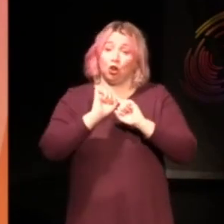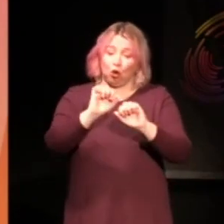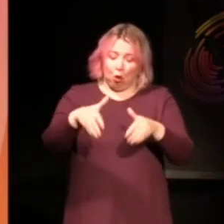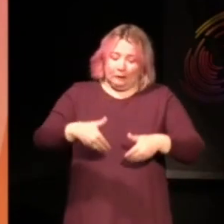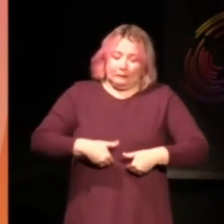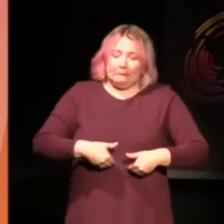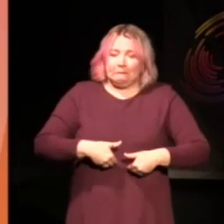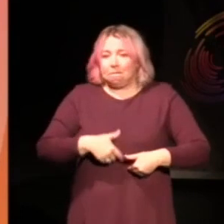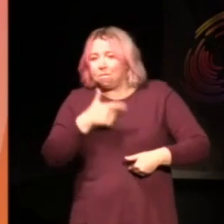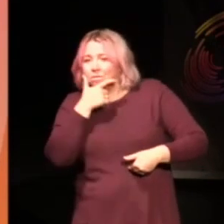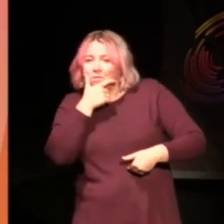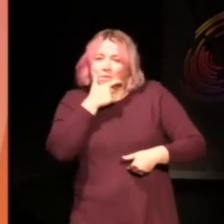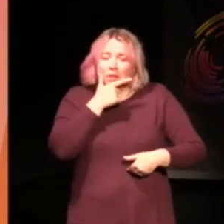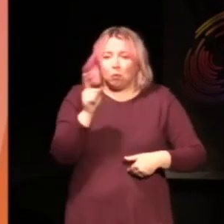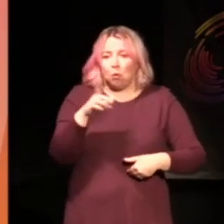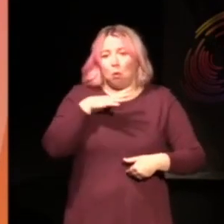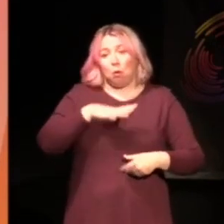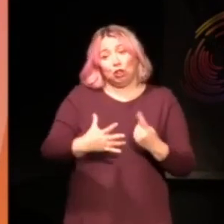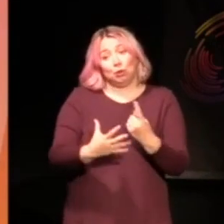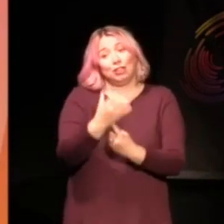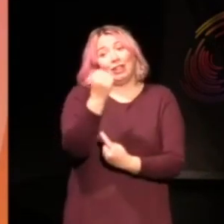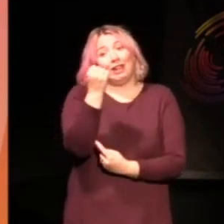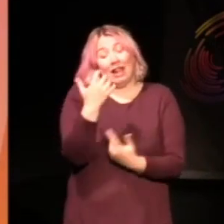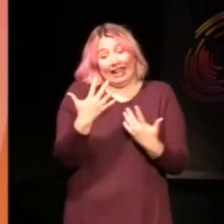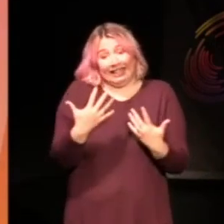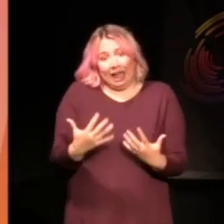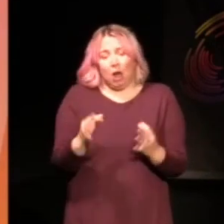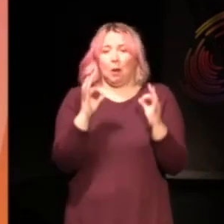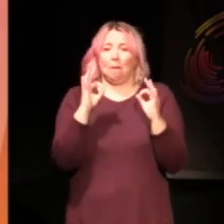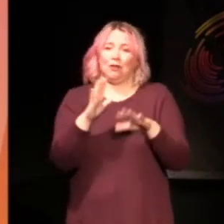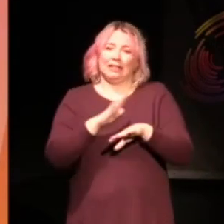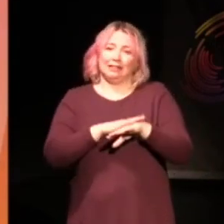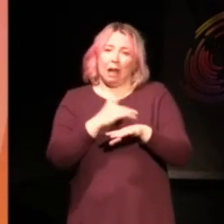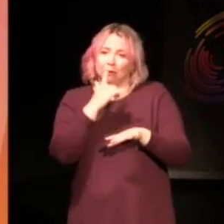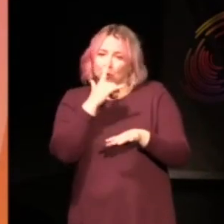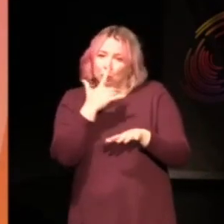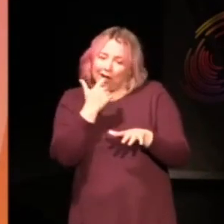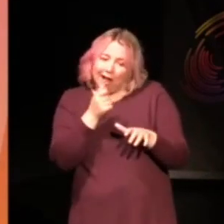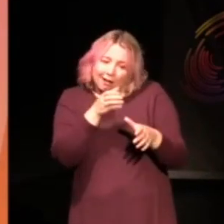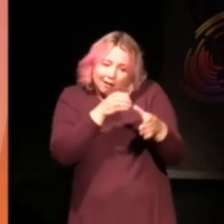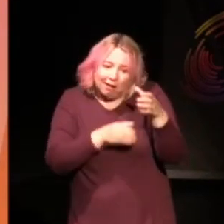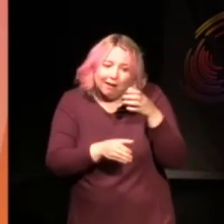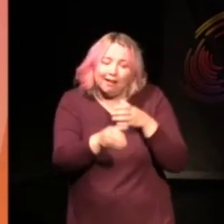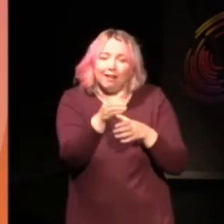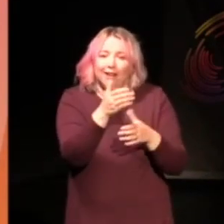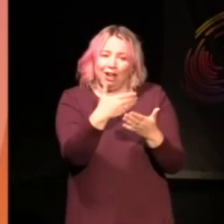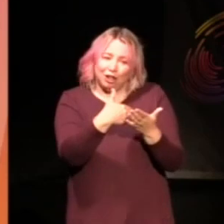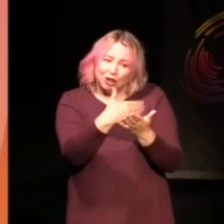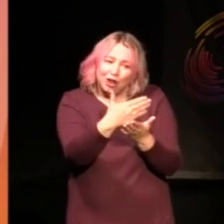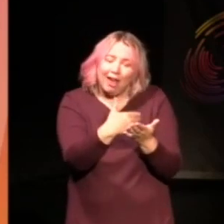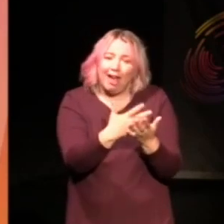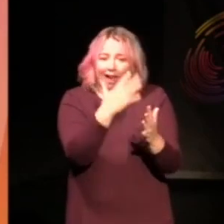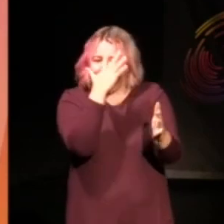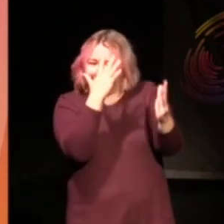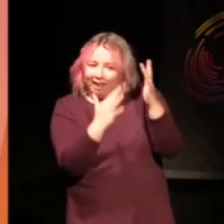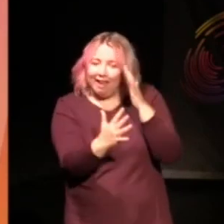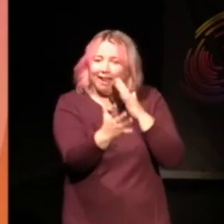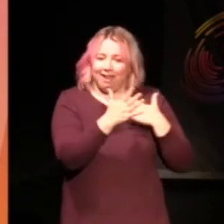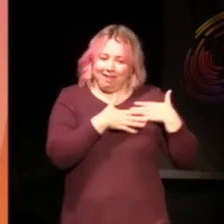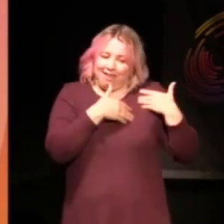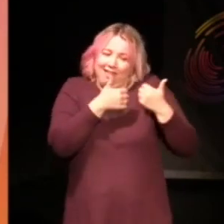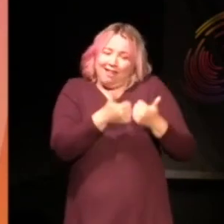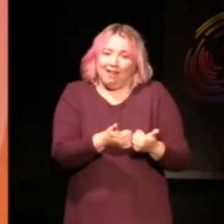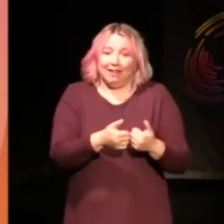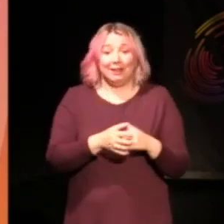time to think about those small acts of sharing and compassion and kindness. So, this